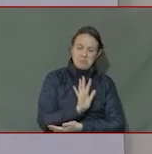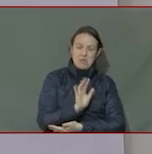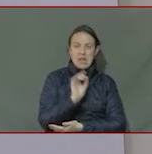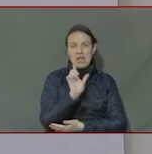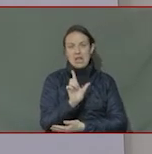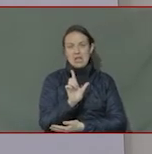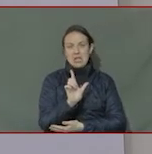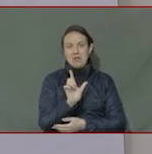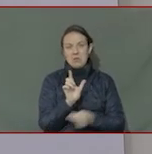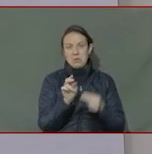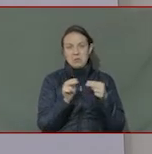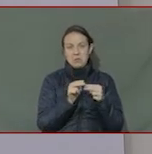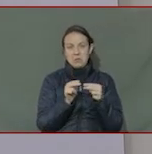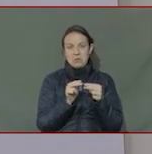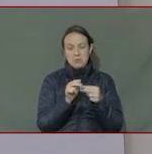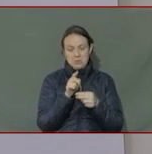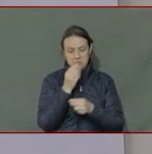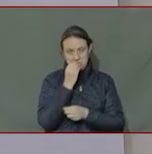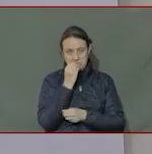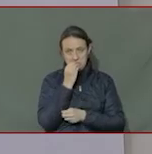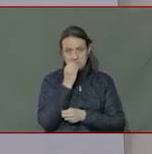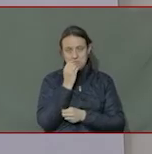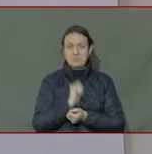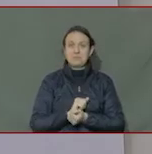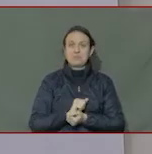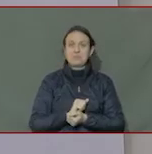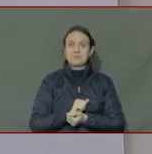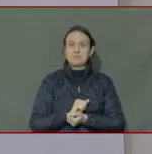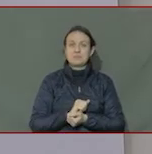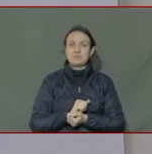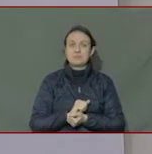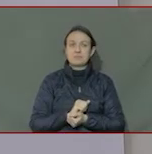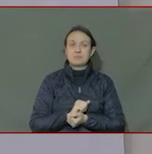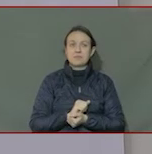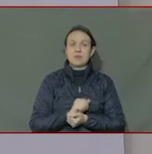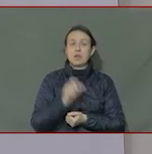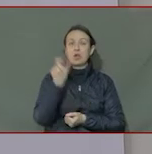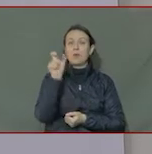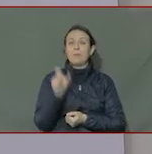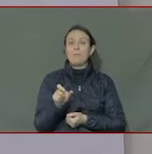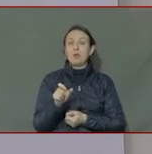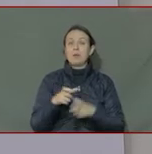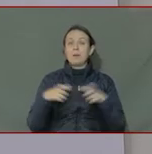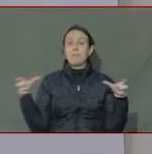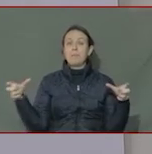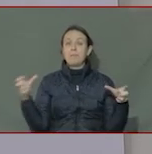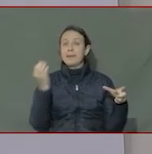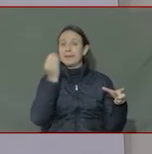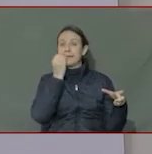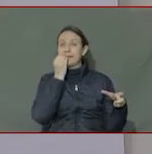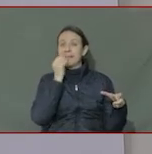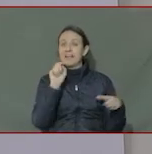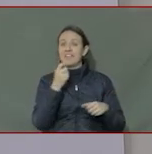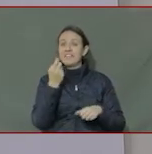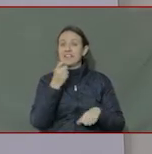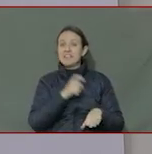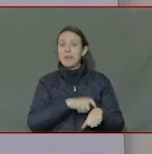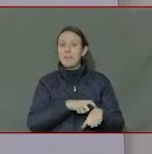o'clock. Right. The person who had large meals had his or her first meal